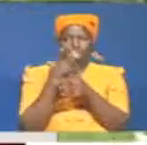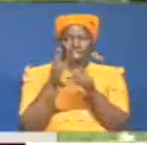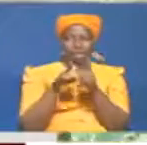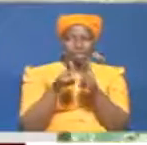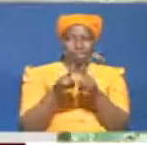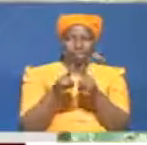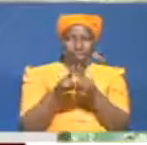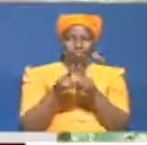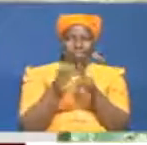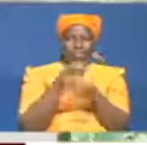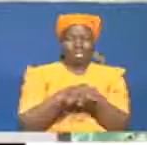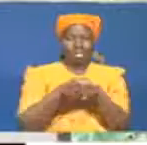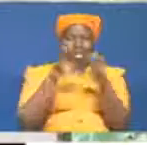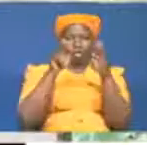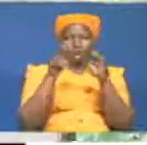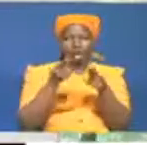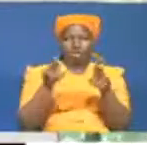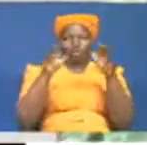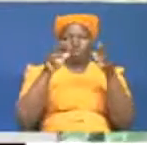international markets. Most of the